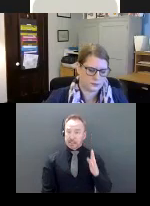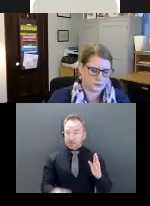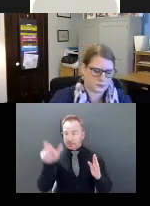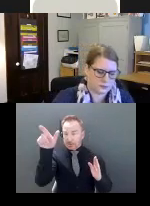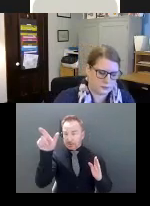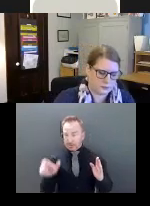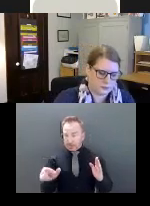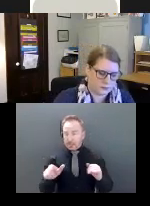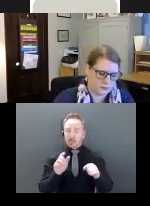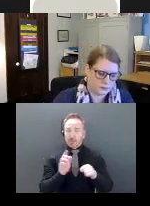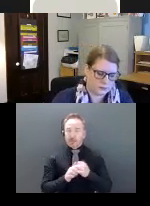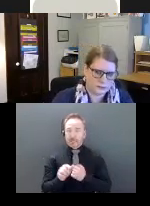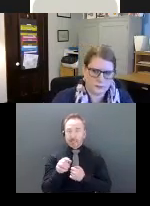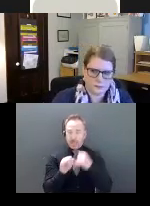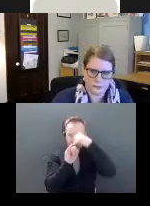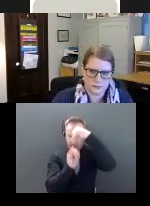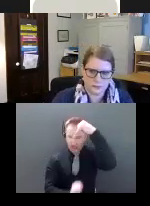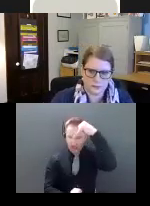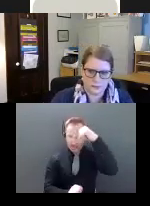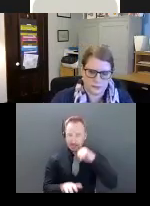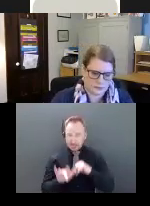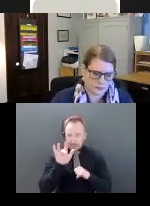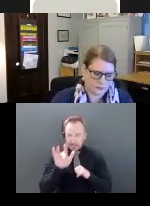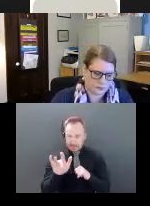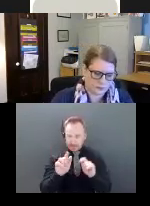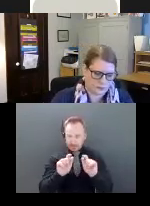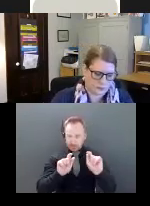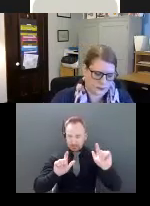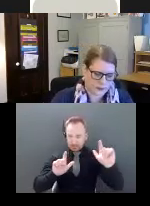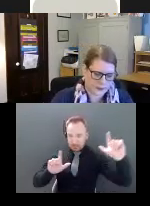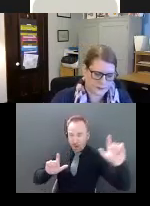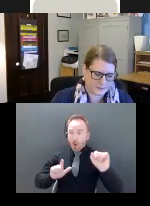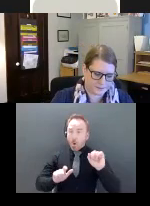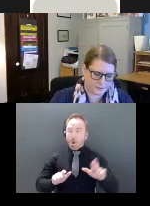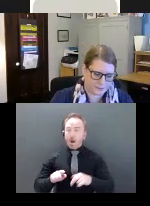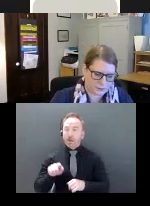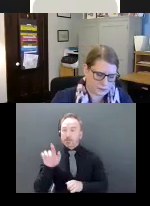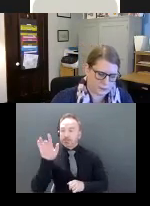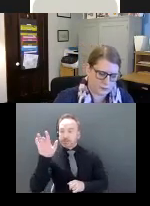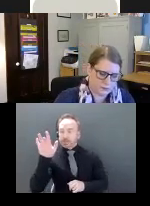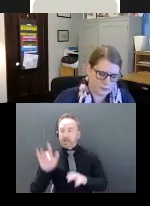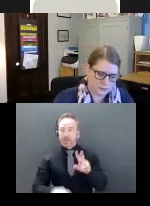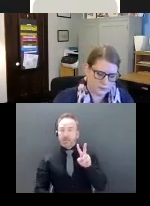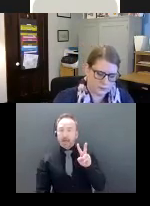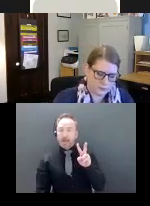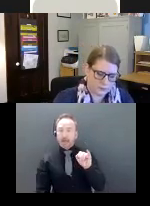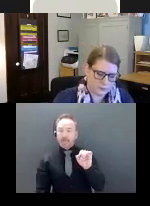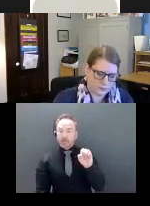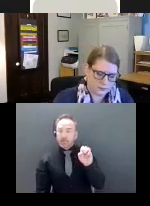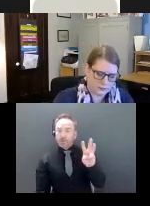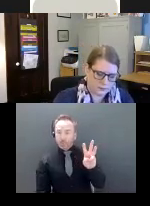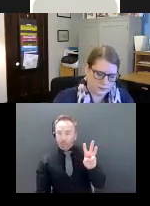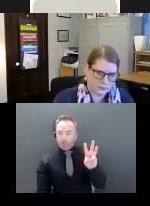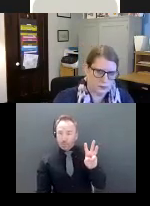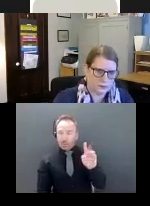that larger, depending on your screen, or you can change your visible layout at the top where there's